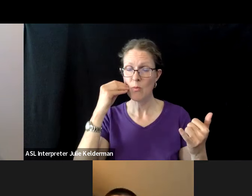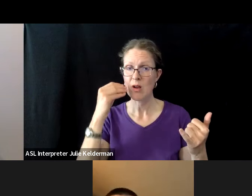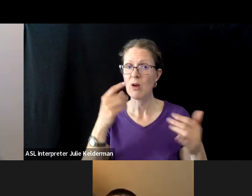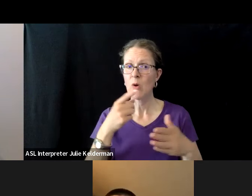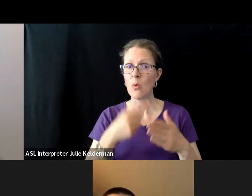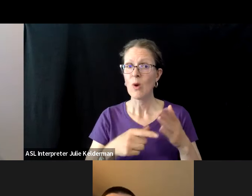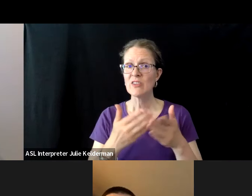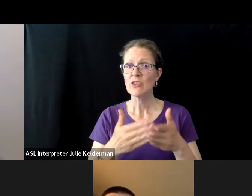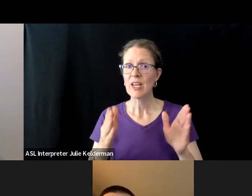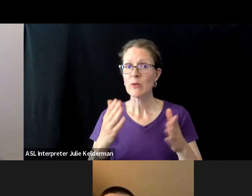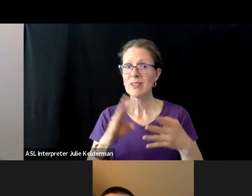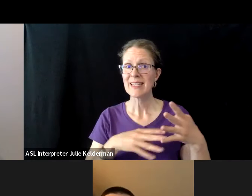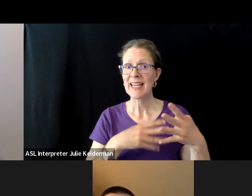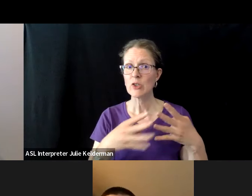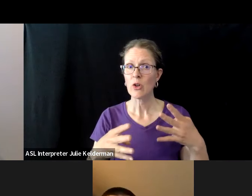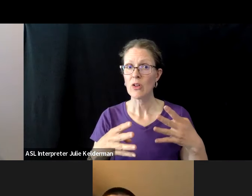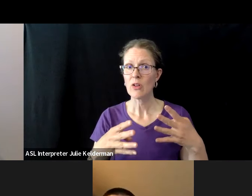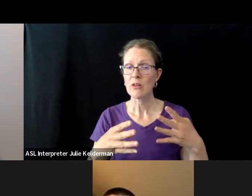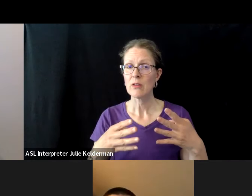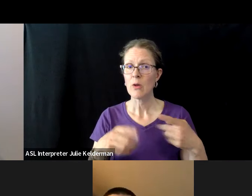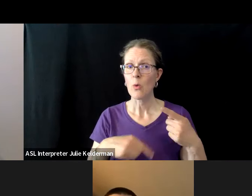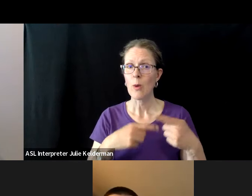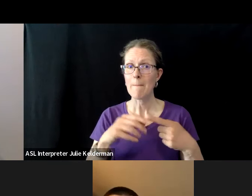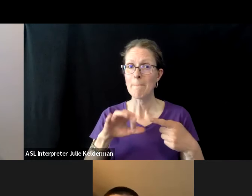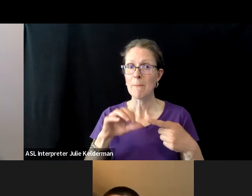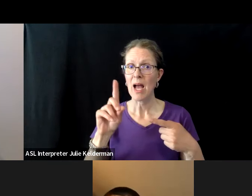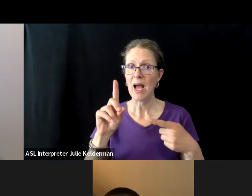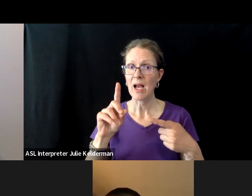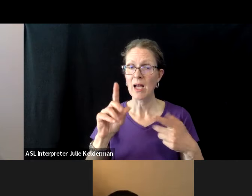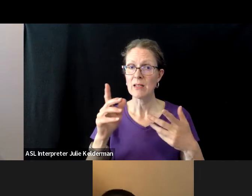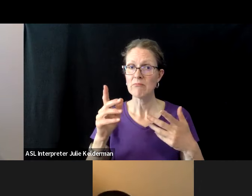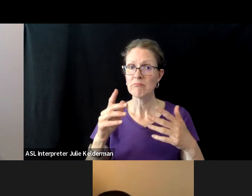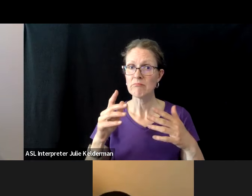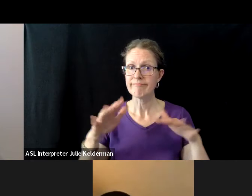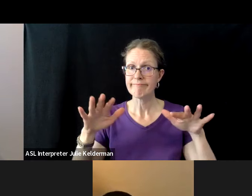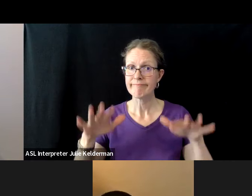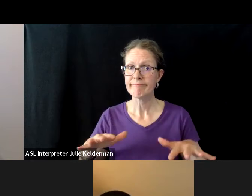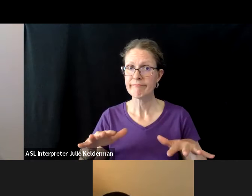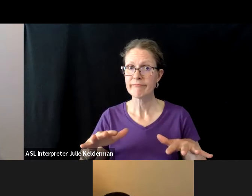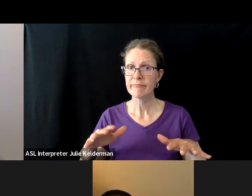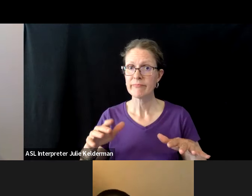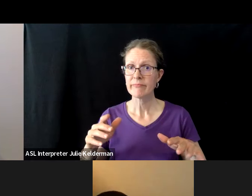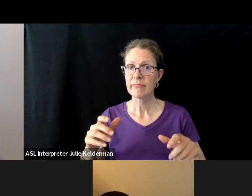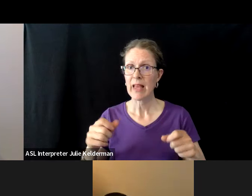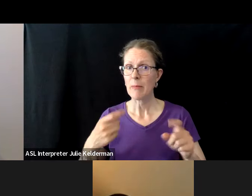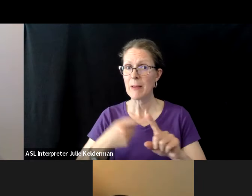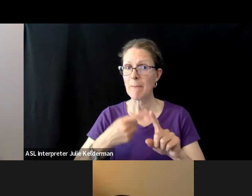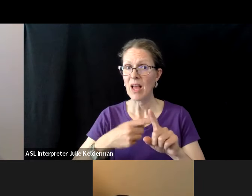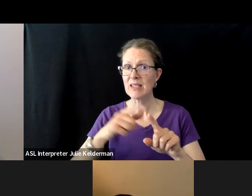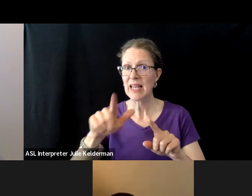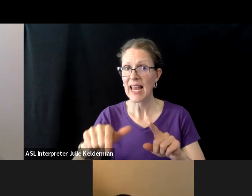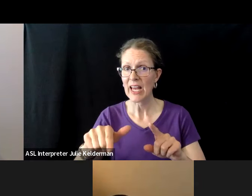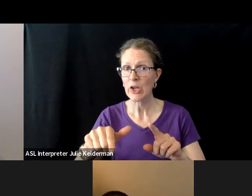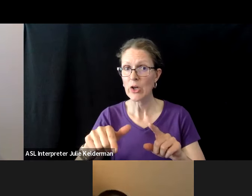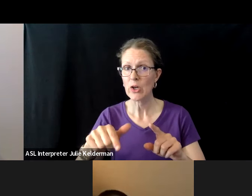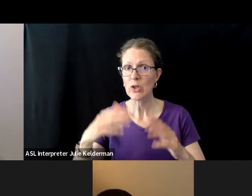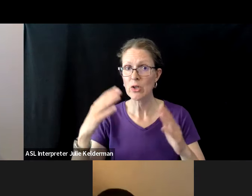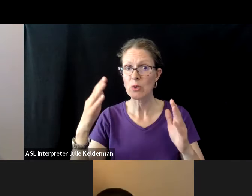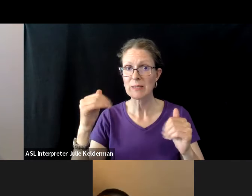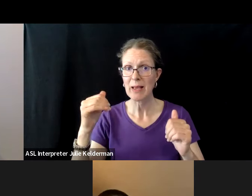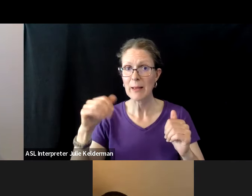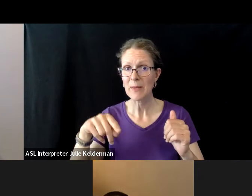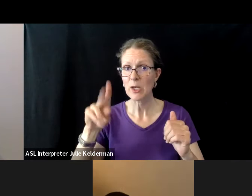like upon the set down, how many months later do you expect the first hearing to go, and how long do you expect the PUD